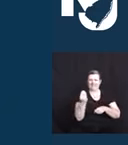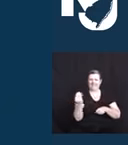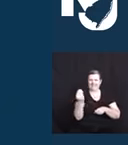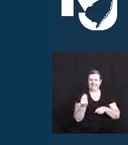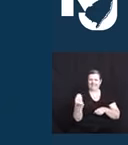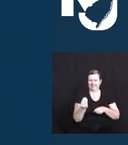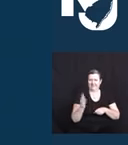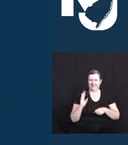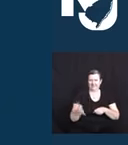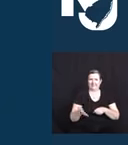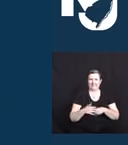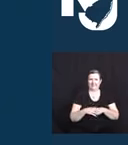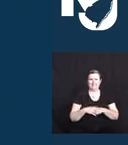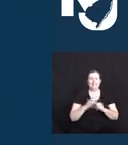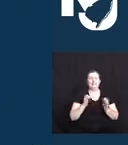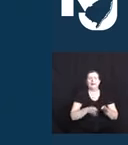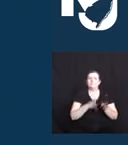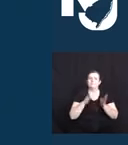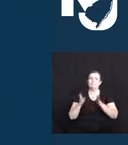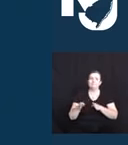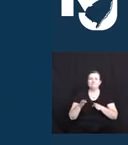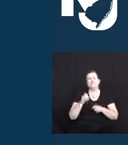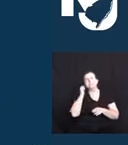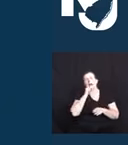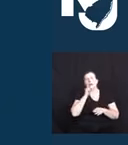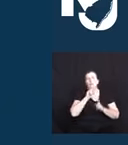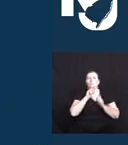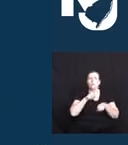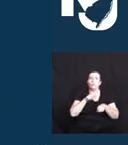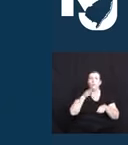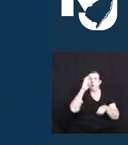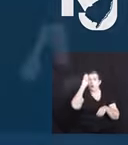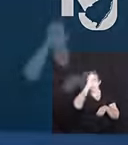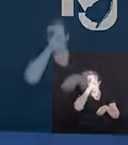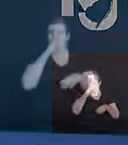to my daily report, as the governor shared, the hospitals are reporting